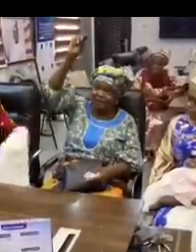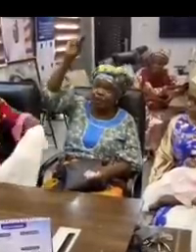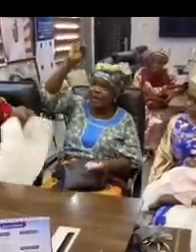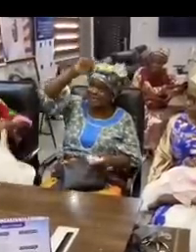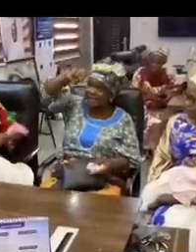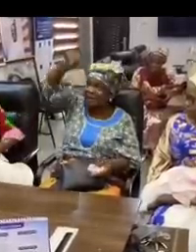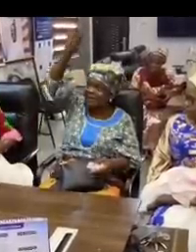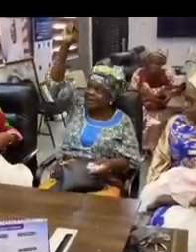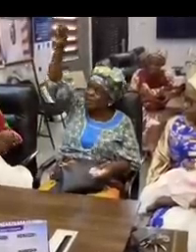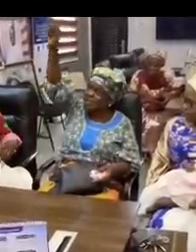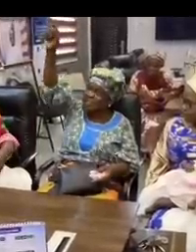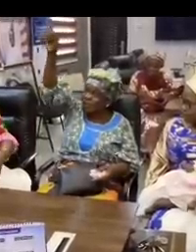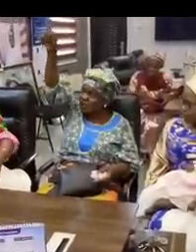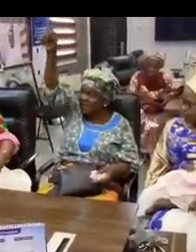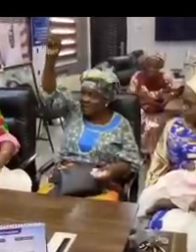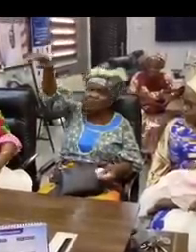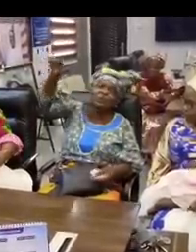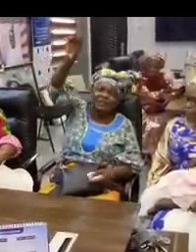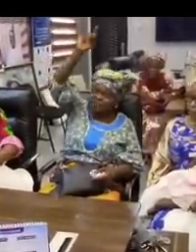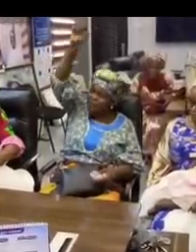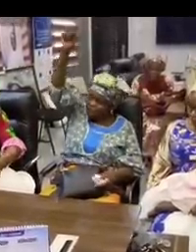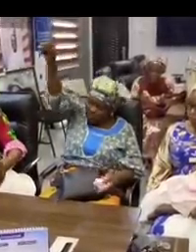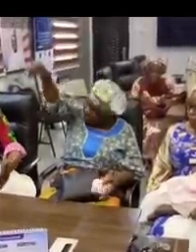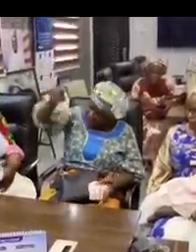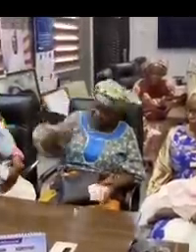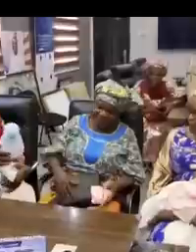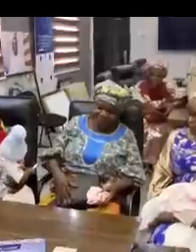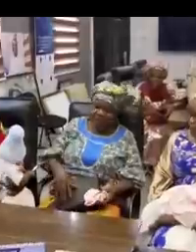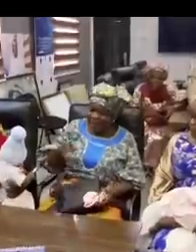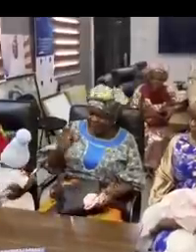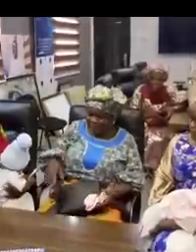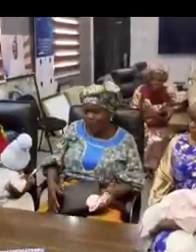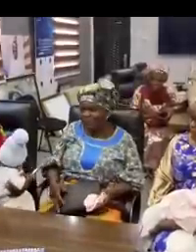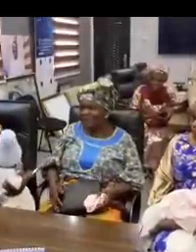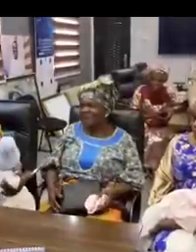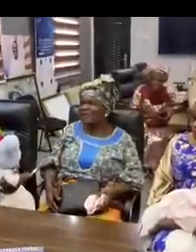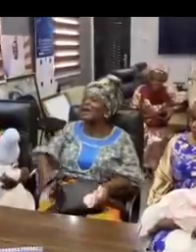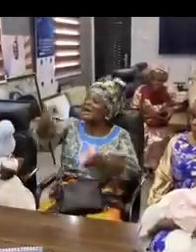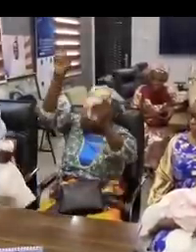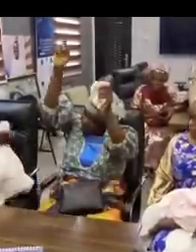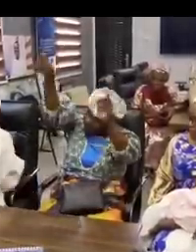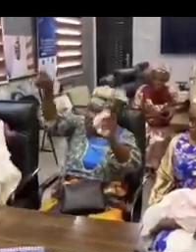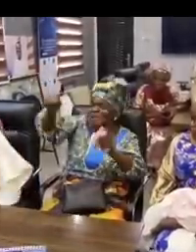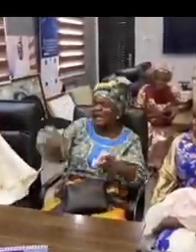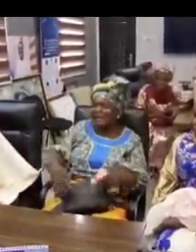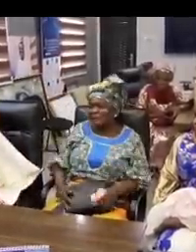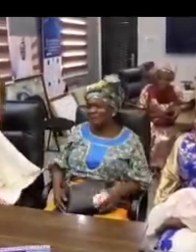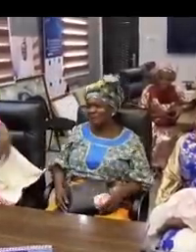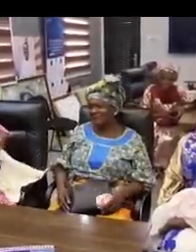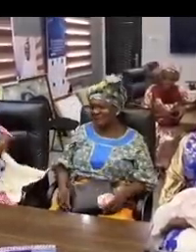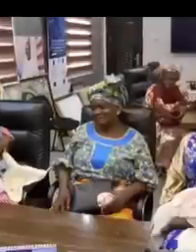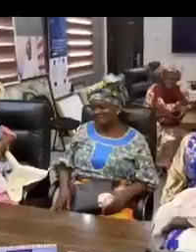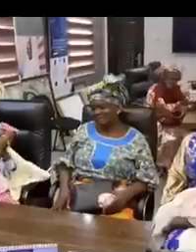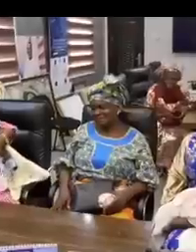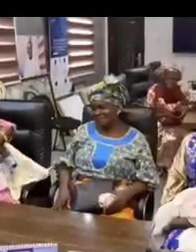wa tan ba yin to won ati e ti koko mi yan kan wa na tele eh odun keta awon yen ba yin okay ajo lo Jerusalem be